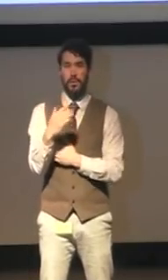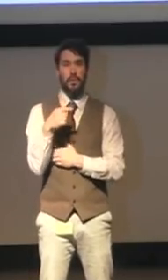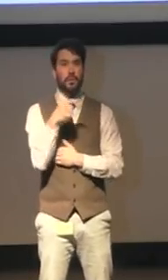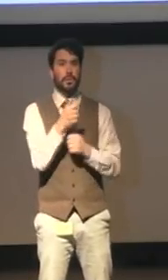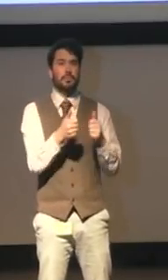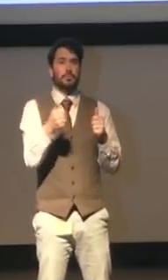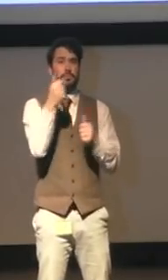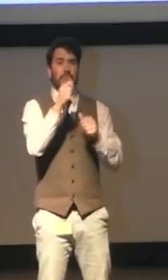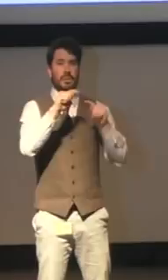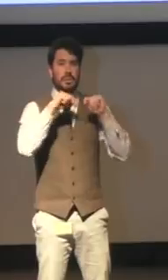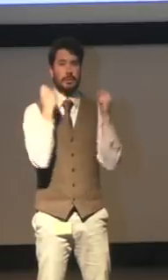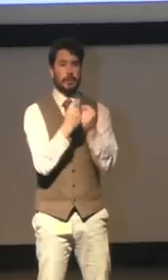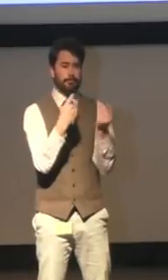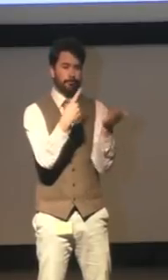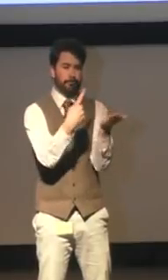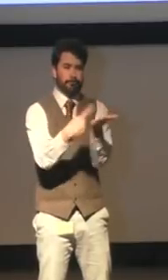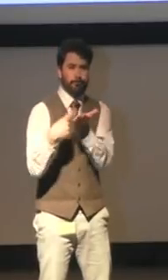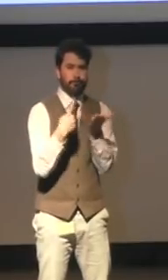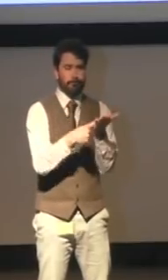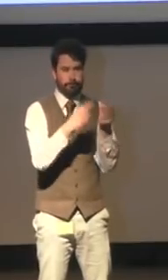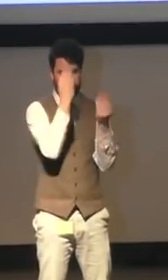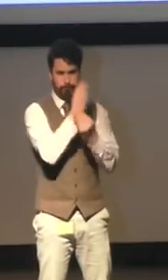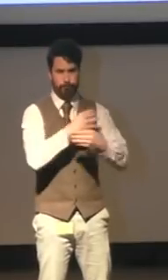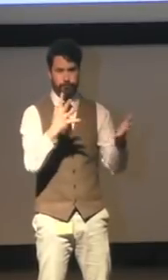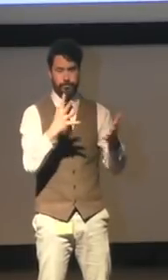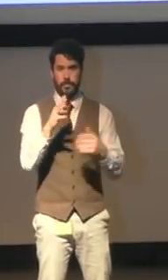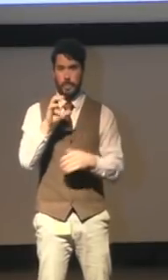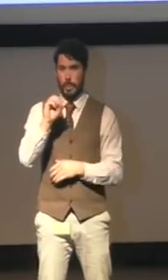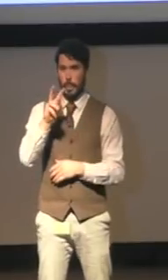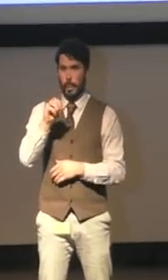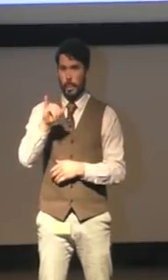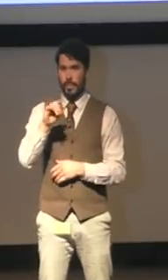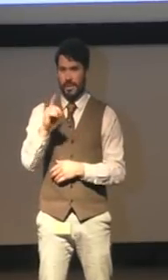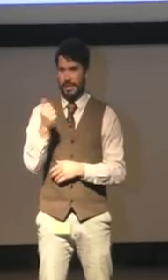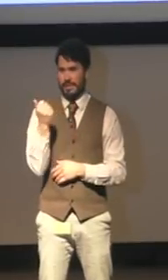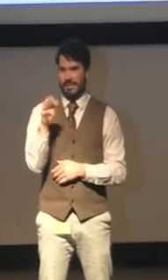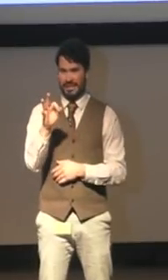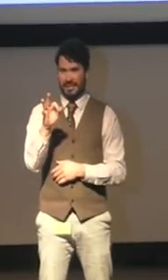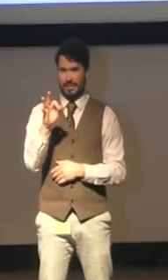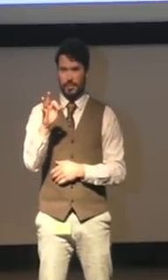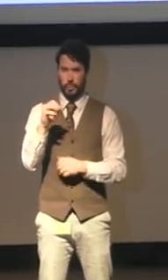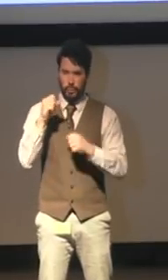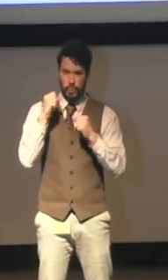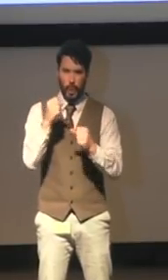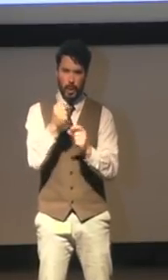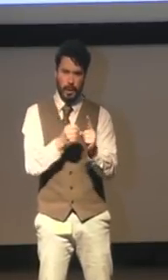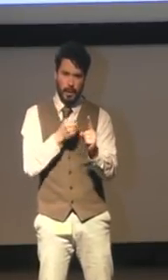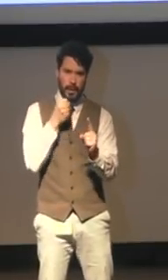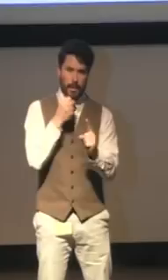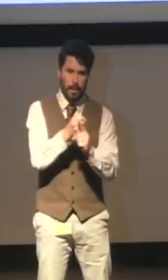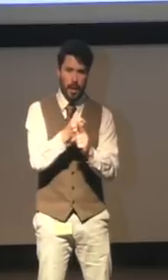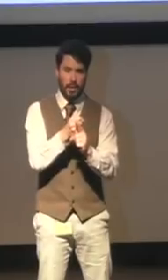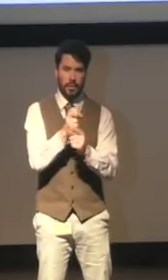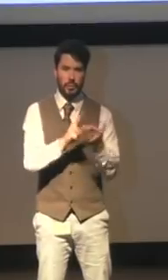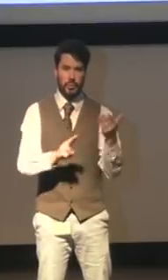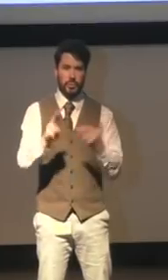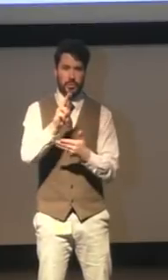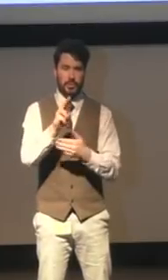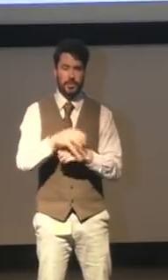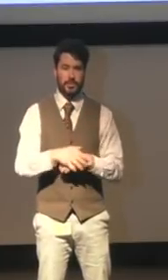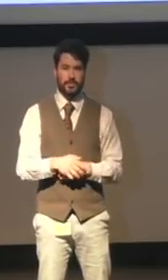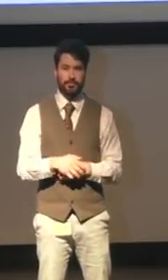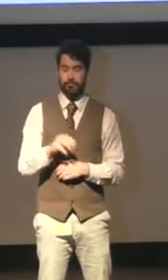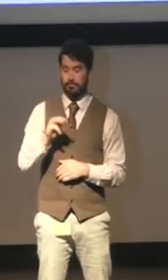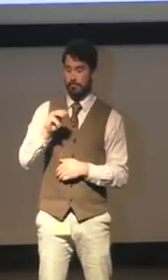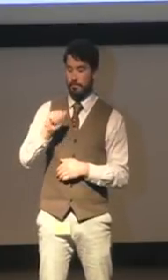leadership team about the dramatic effect that COVID-19 has had on our organization. Since mid-March, we've